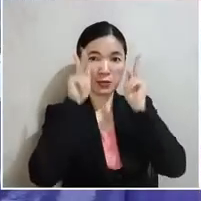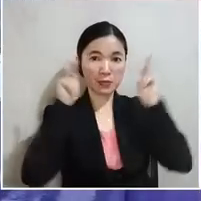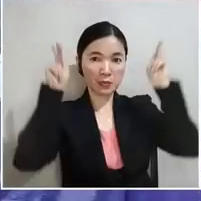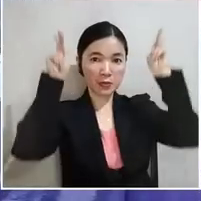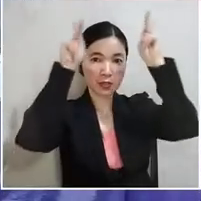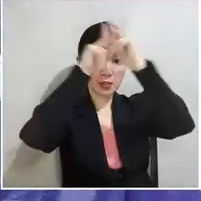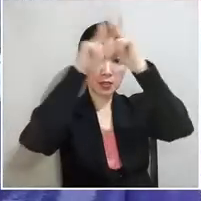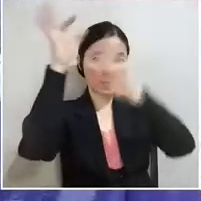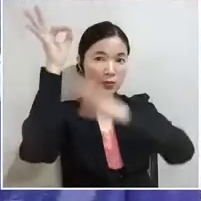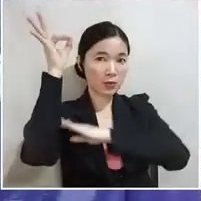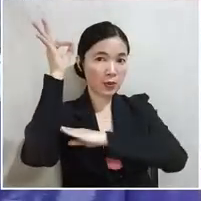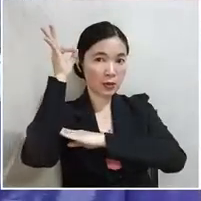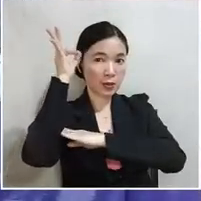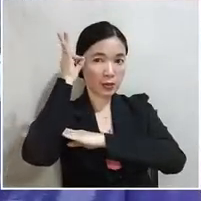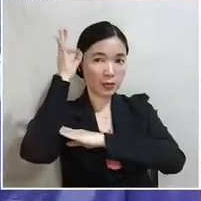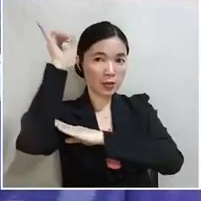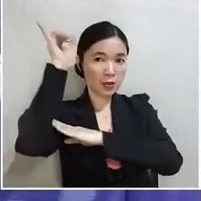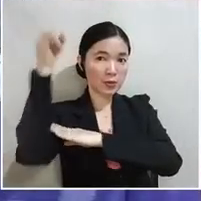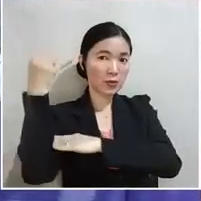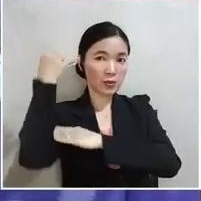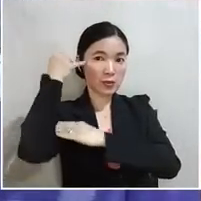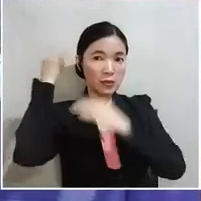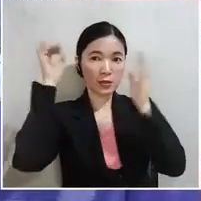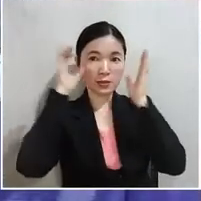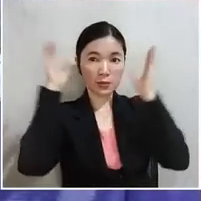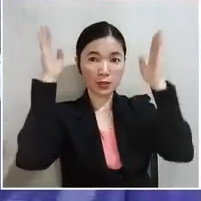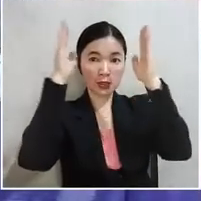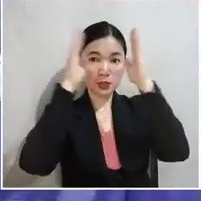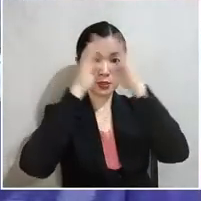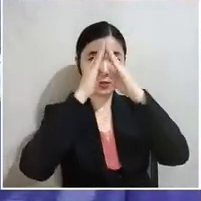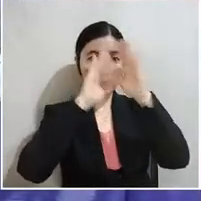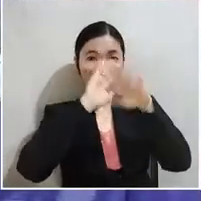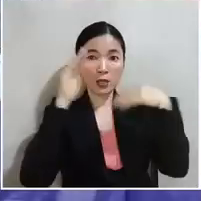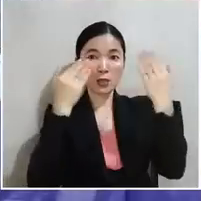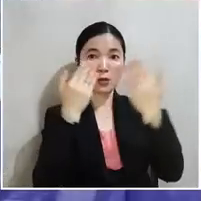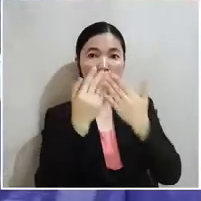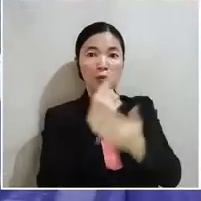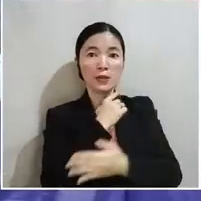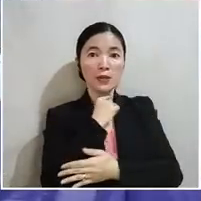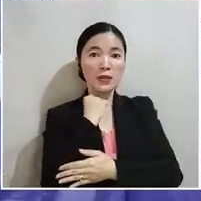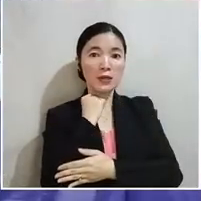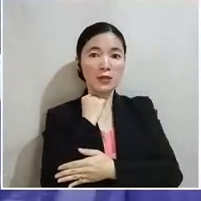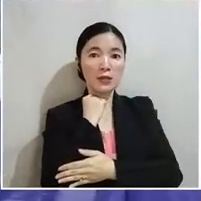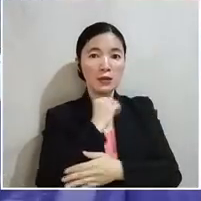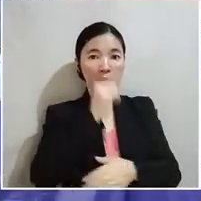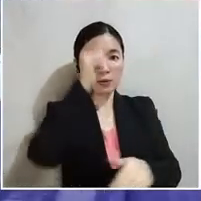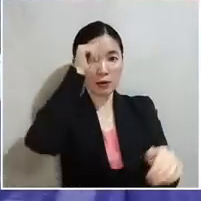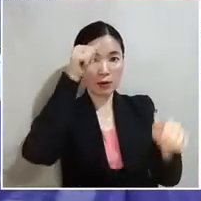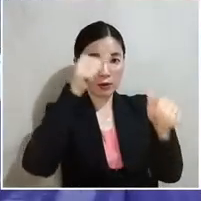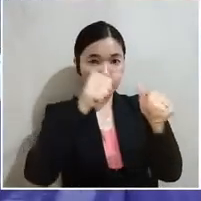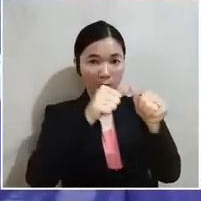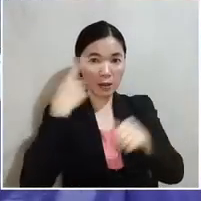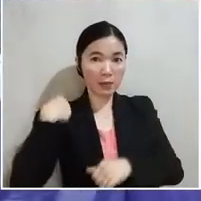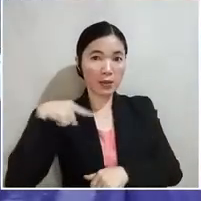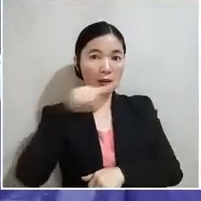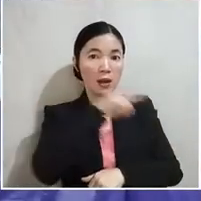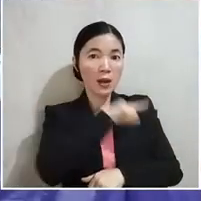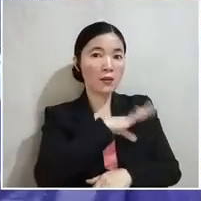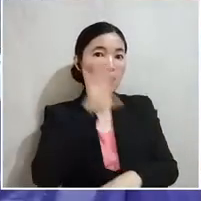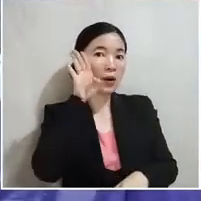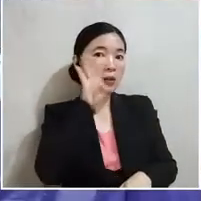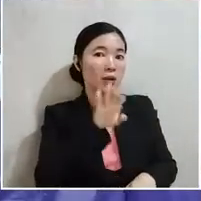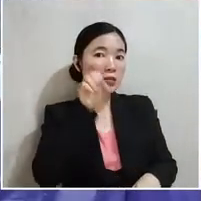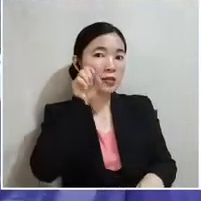Francis, our Pope, and Jose, our Bishop, and all the clergy. Remember also our brothers